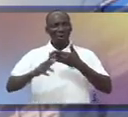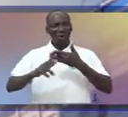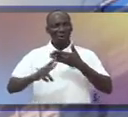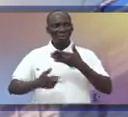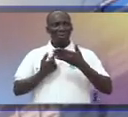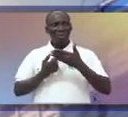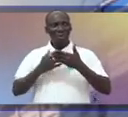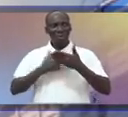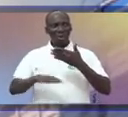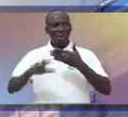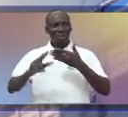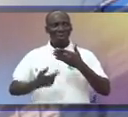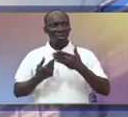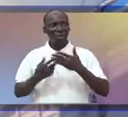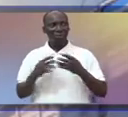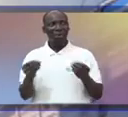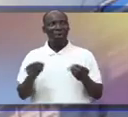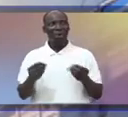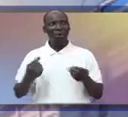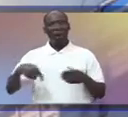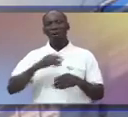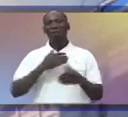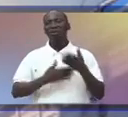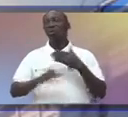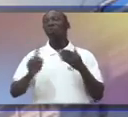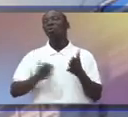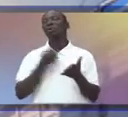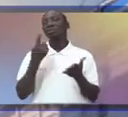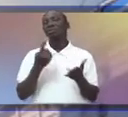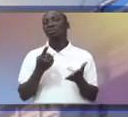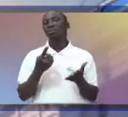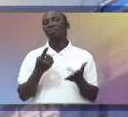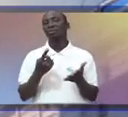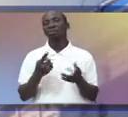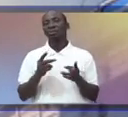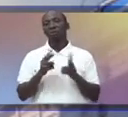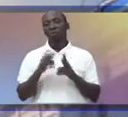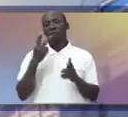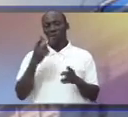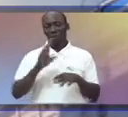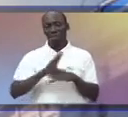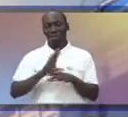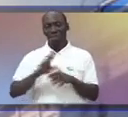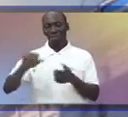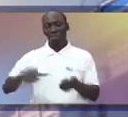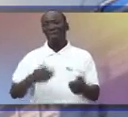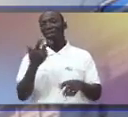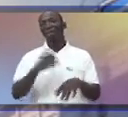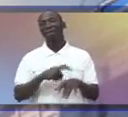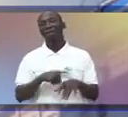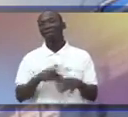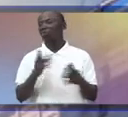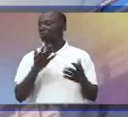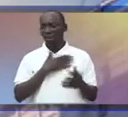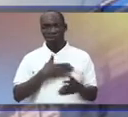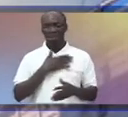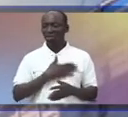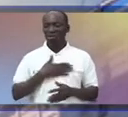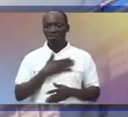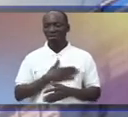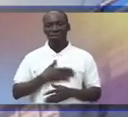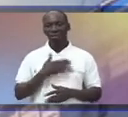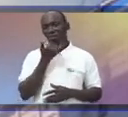mprensa nti nsori a mo nso mo di nipa no nsio mo tire time so no me sire mo mo nti e Jesus e no mo asem e wo John